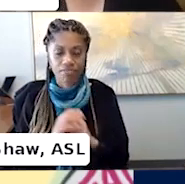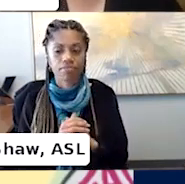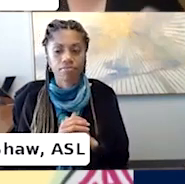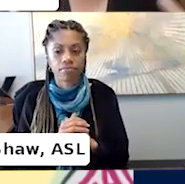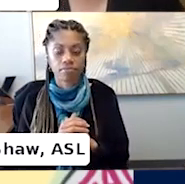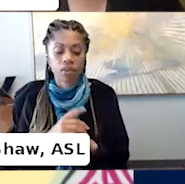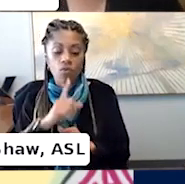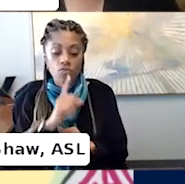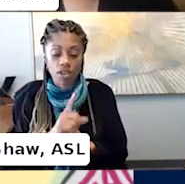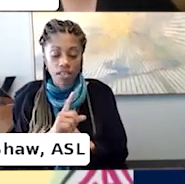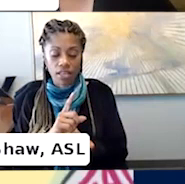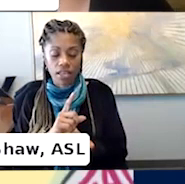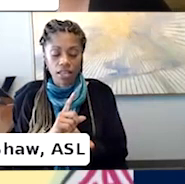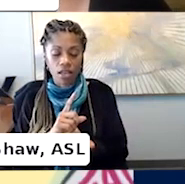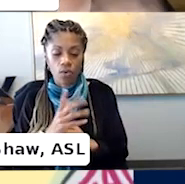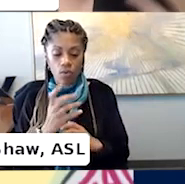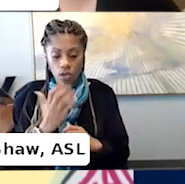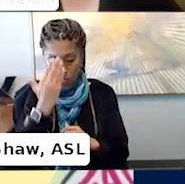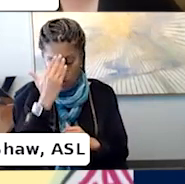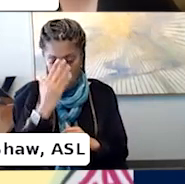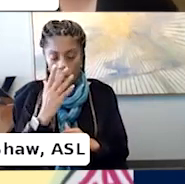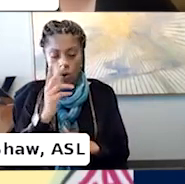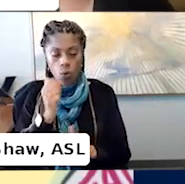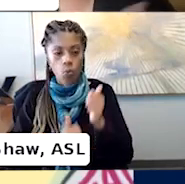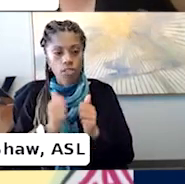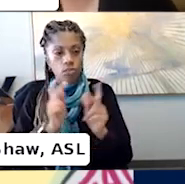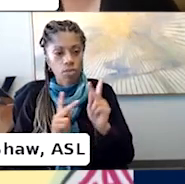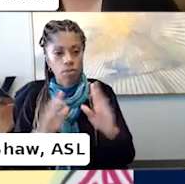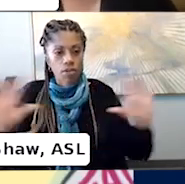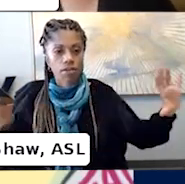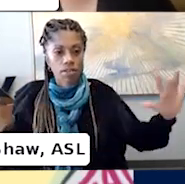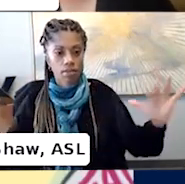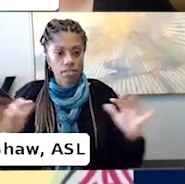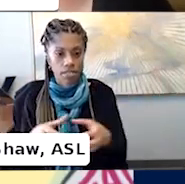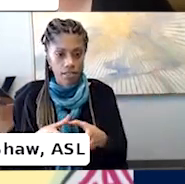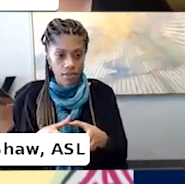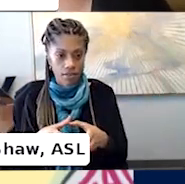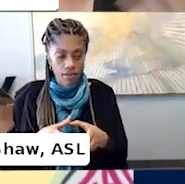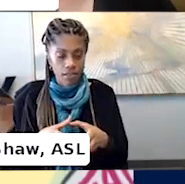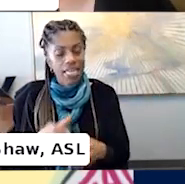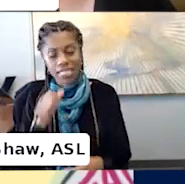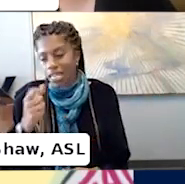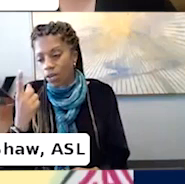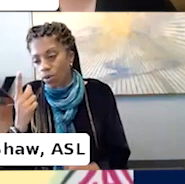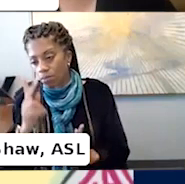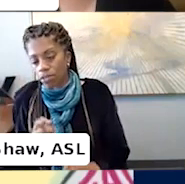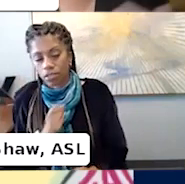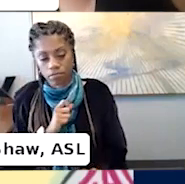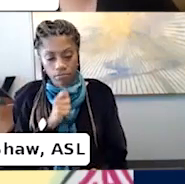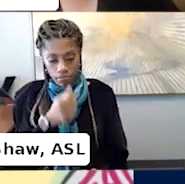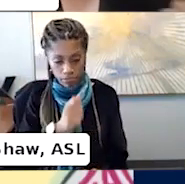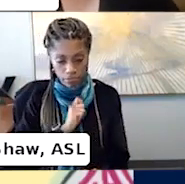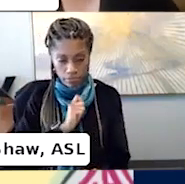people who are coming together. It wasn't someone from StoryCorps who interviewed Sarah or interviewed Josh and asked the questions we might